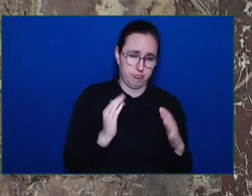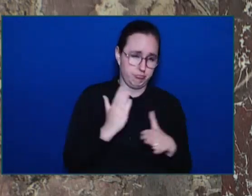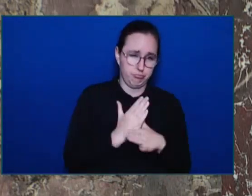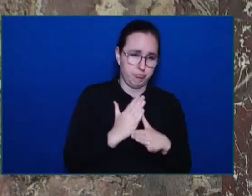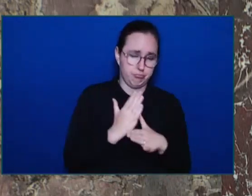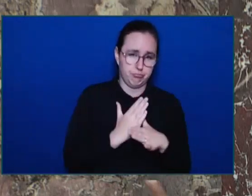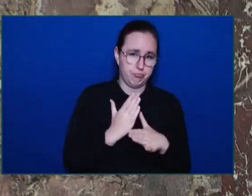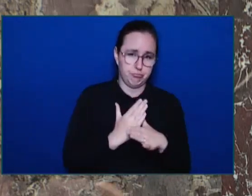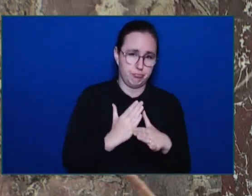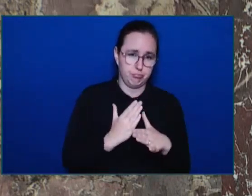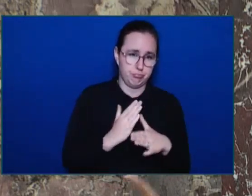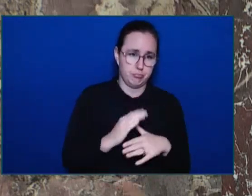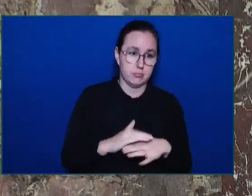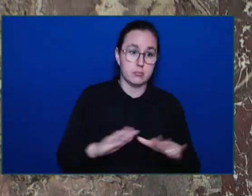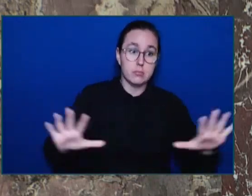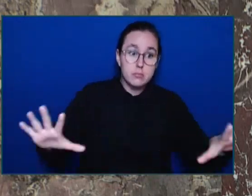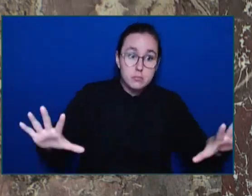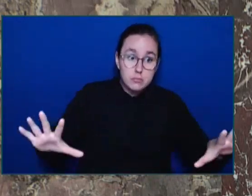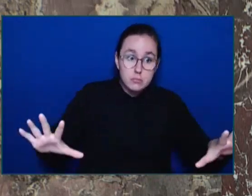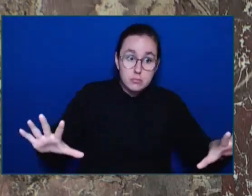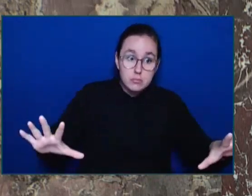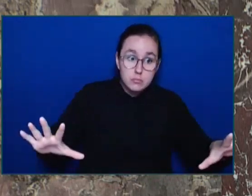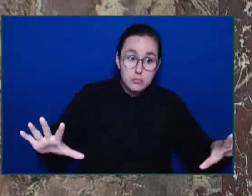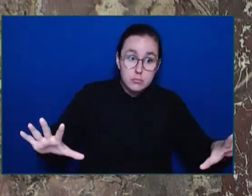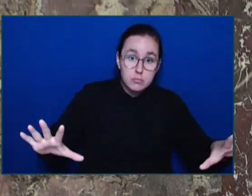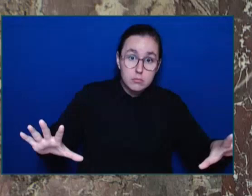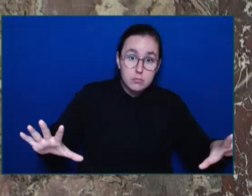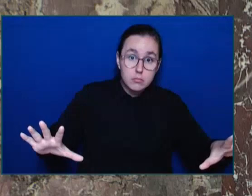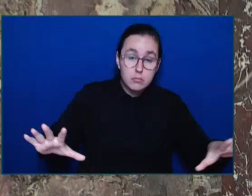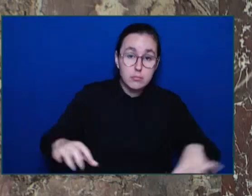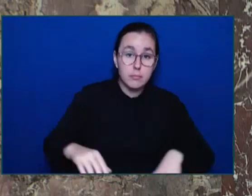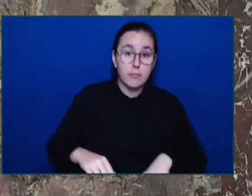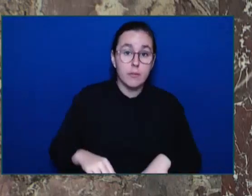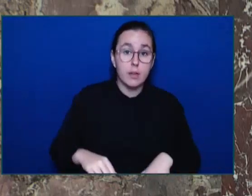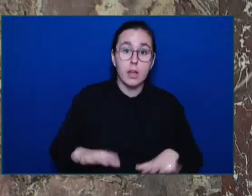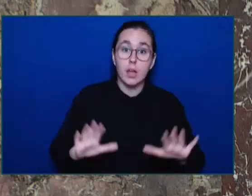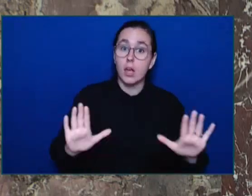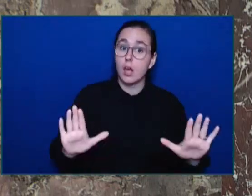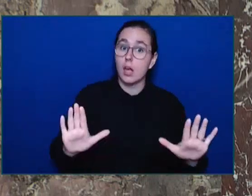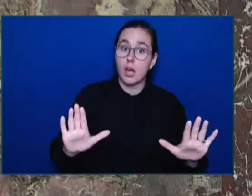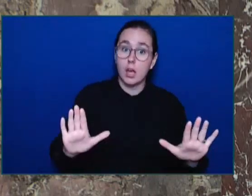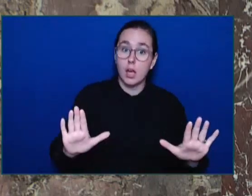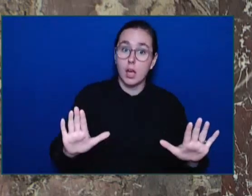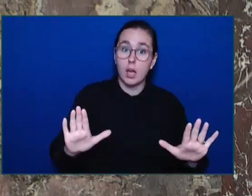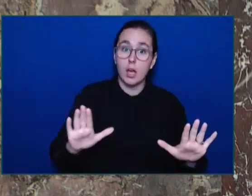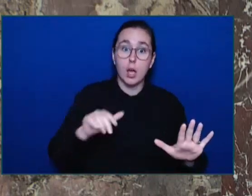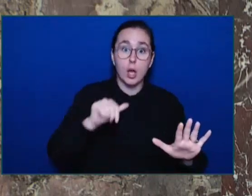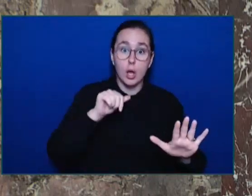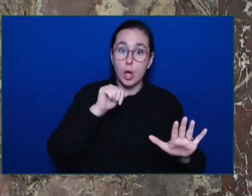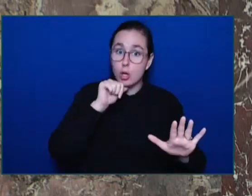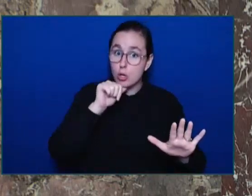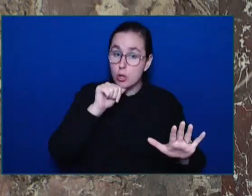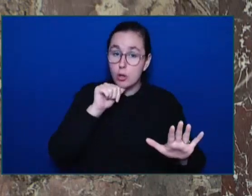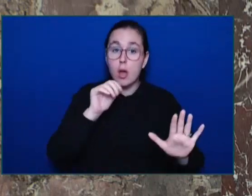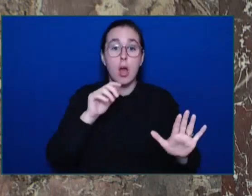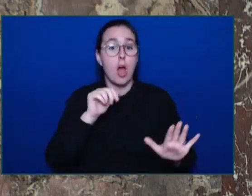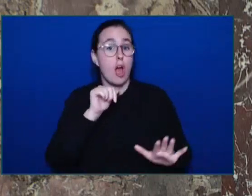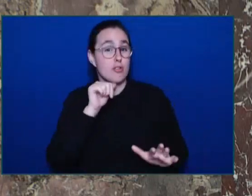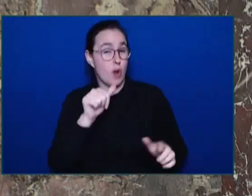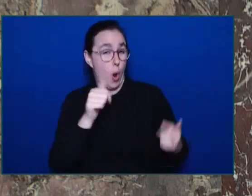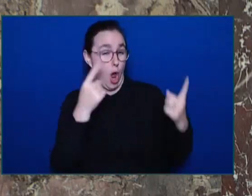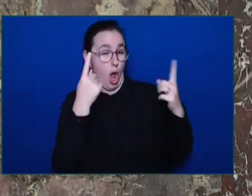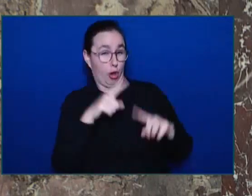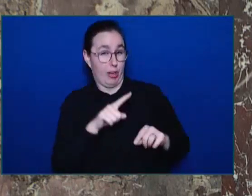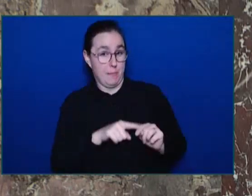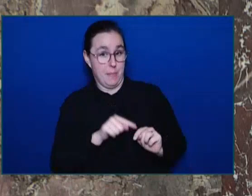But at least I know where the leader of the Conservative Party stands on this issue. On the other side of the House, they vote for it one day,